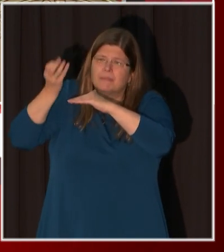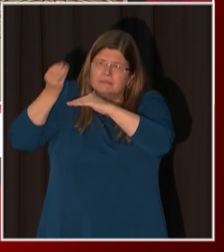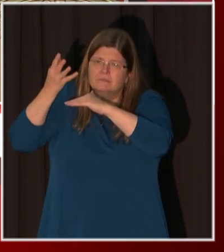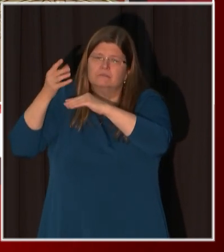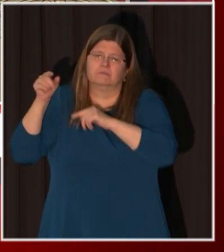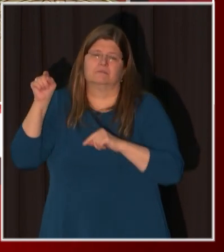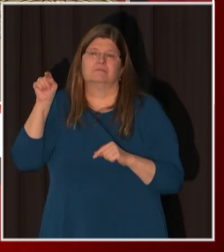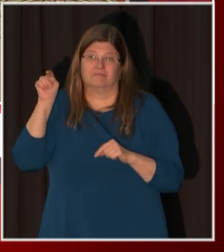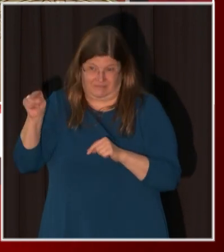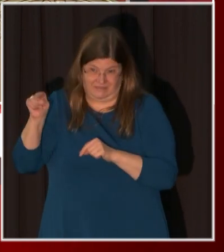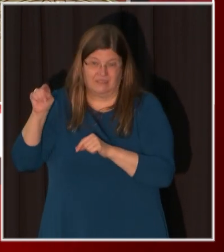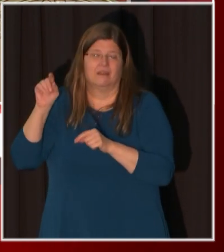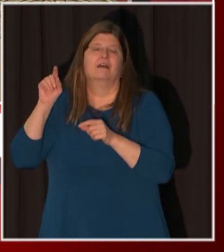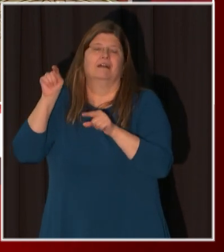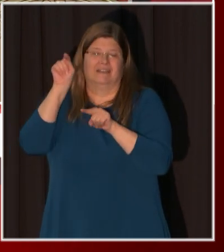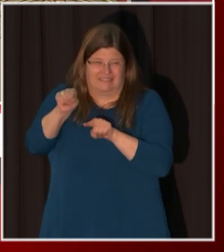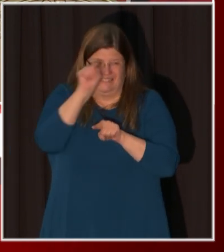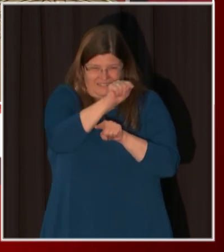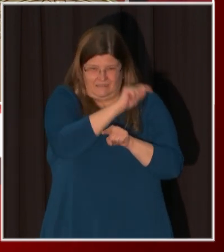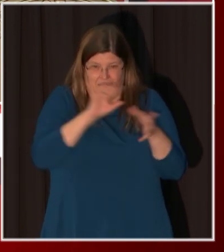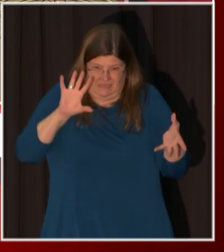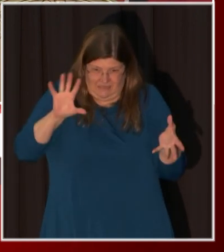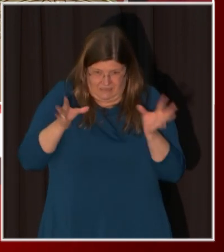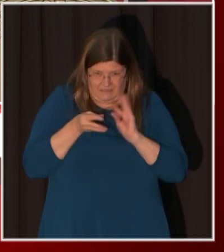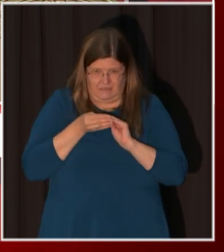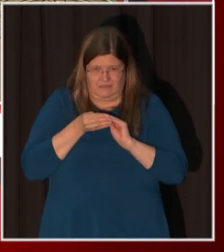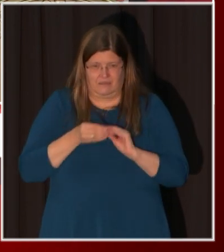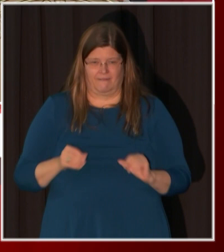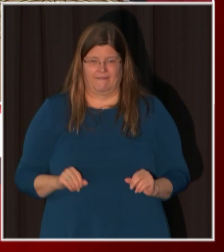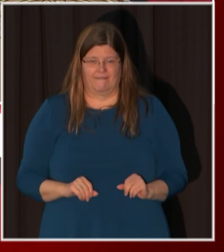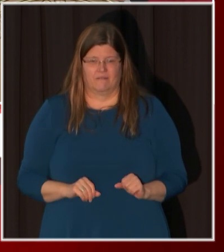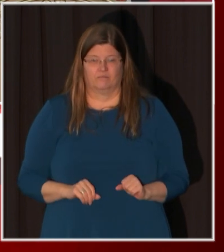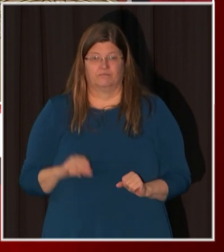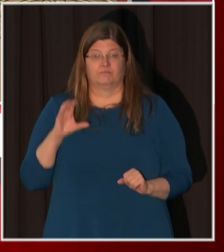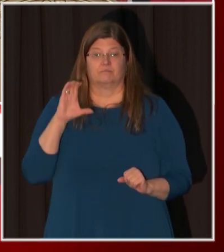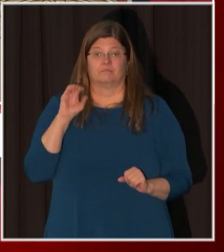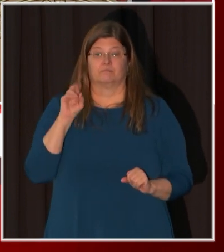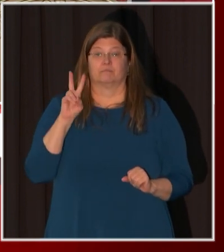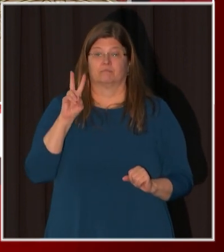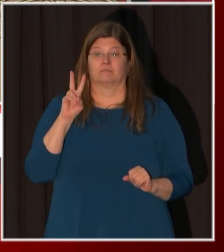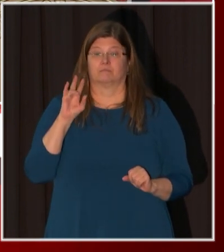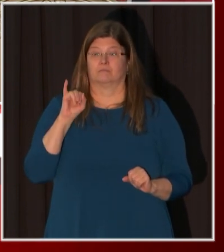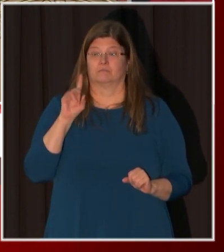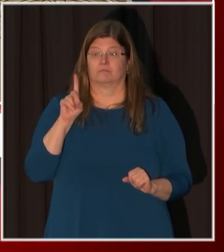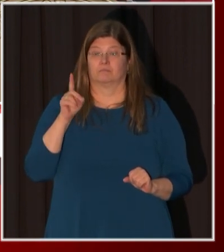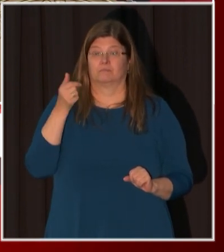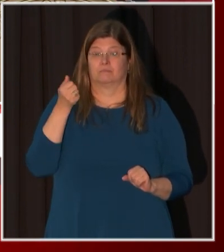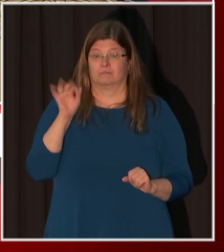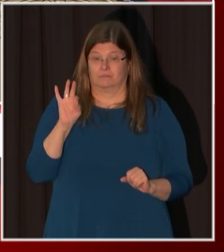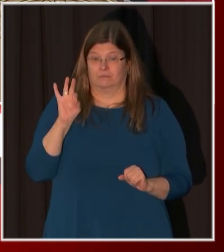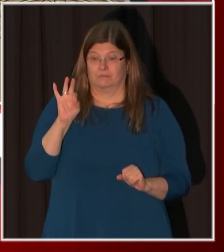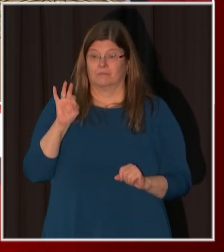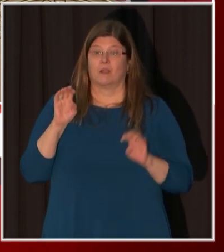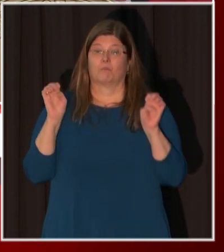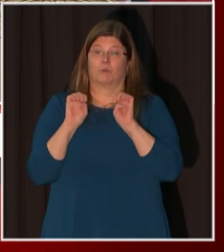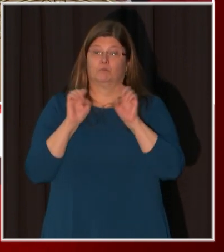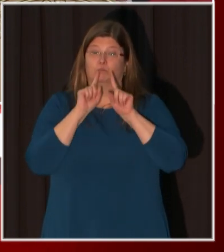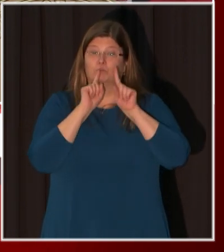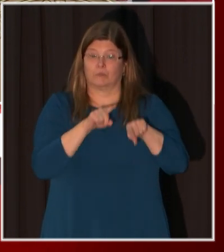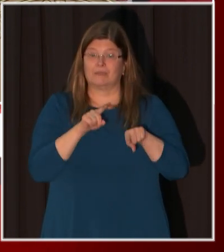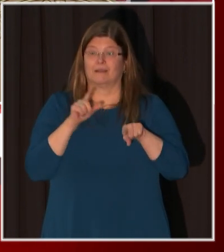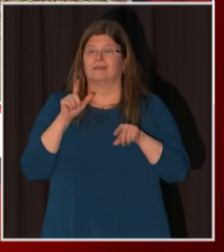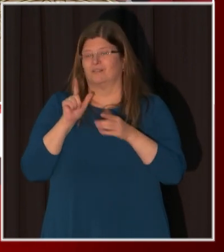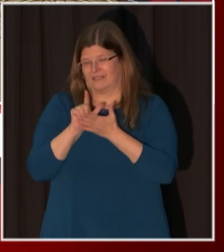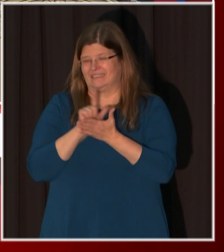second COVID-19 Response Supplemental Emergency Act of 2020 and can be used for supplies,